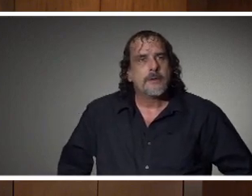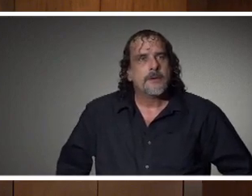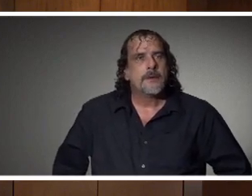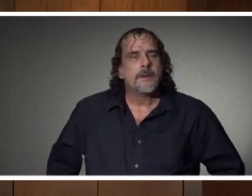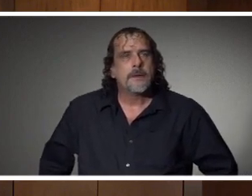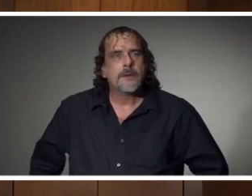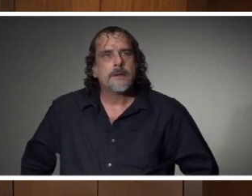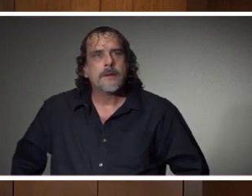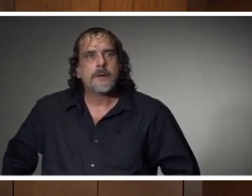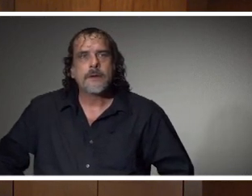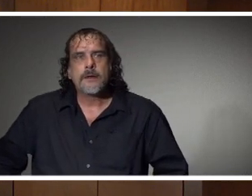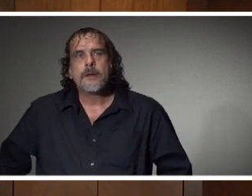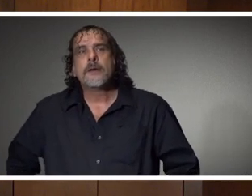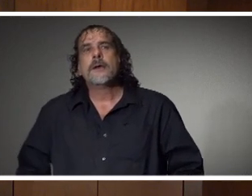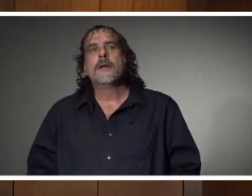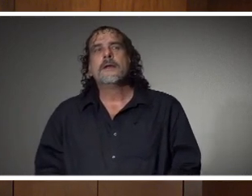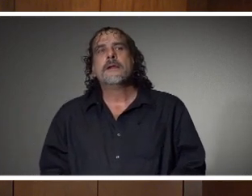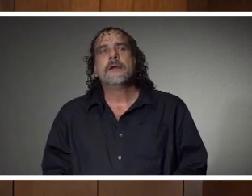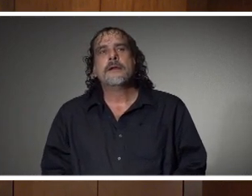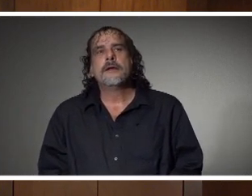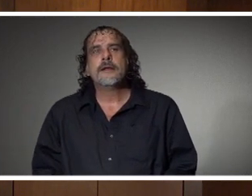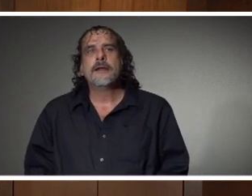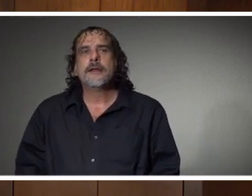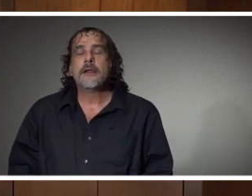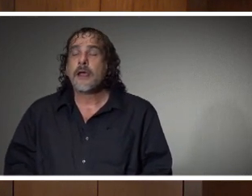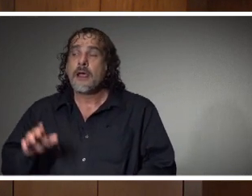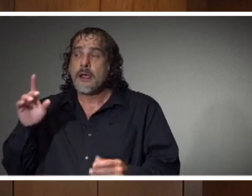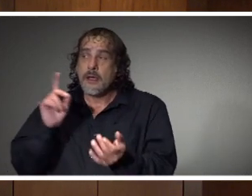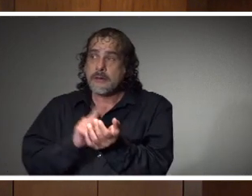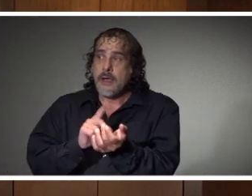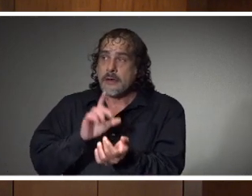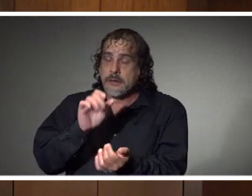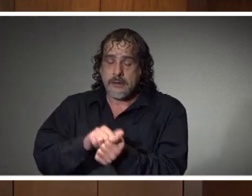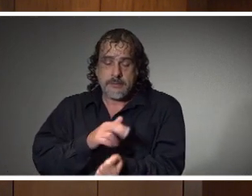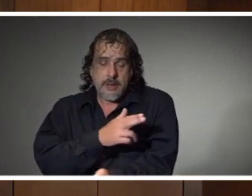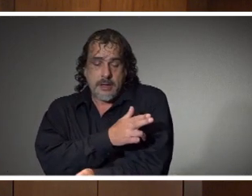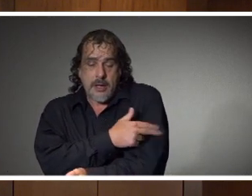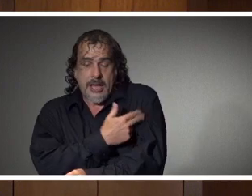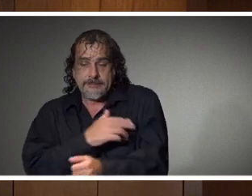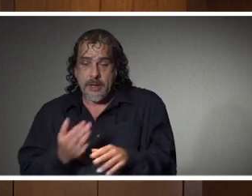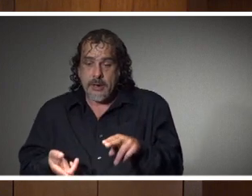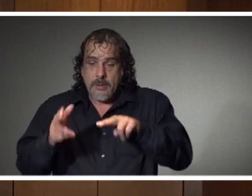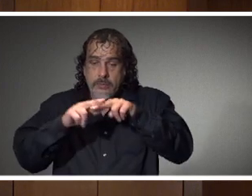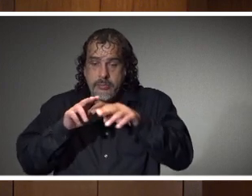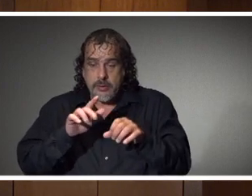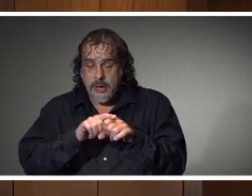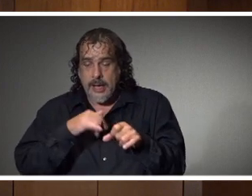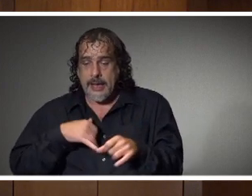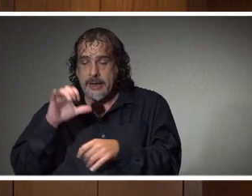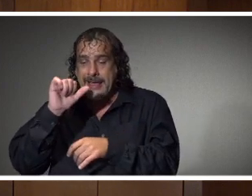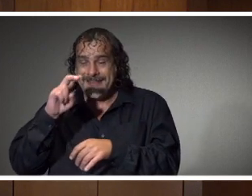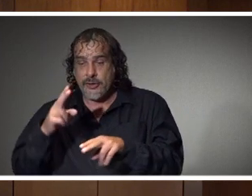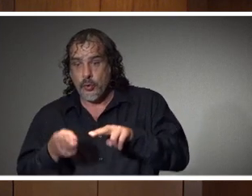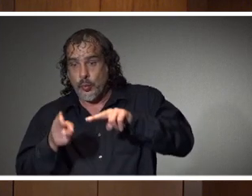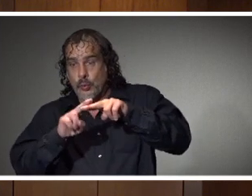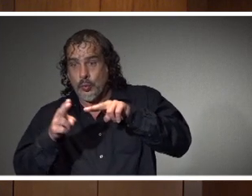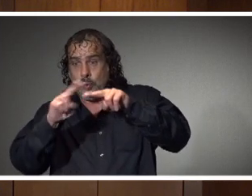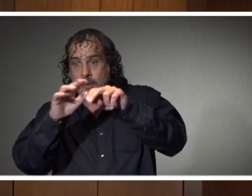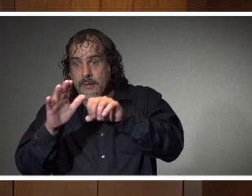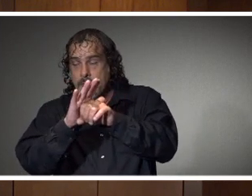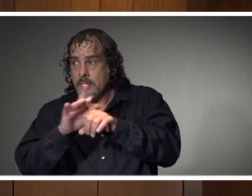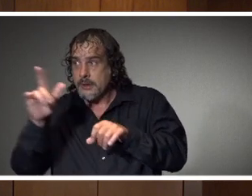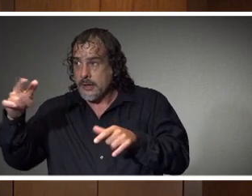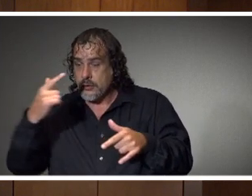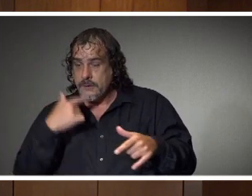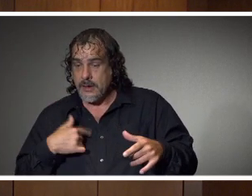Hi, yes. Dr. Dobbs, as hospitalizations and ICU usage continue to rise, can you update us on the total capacity